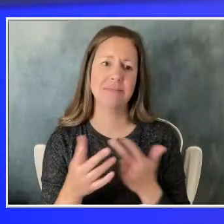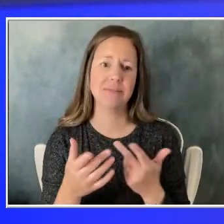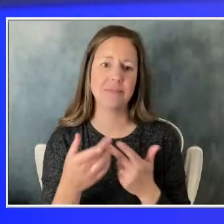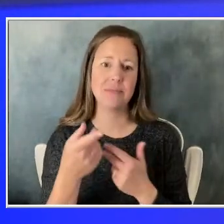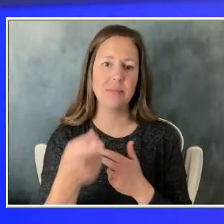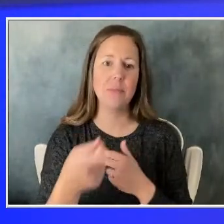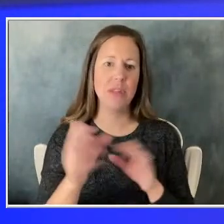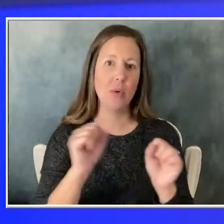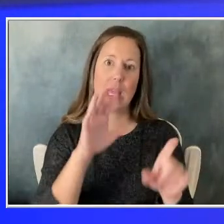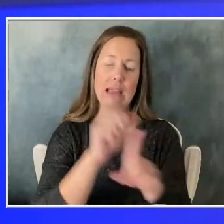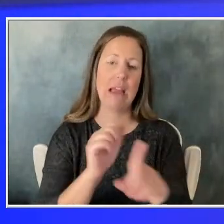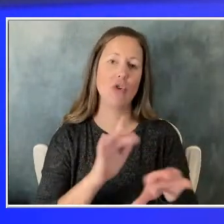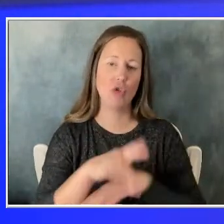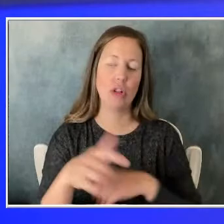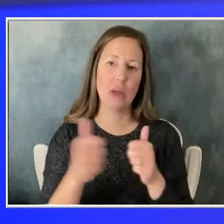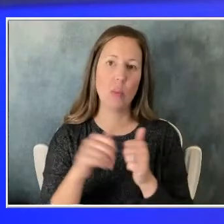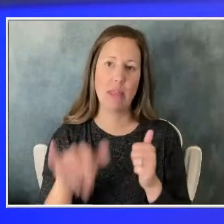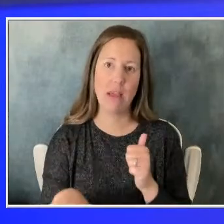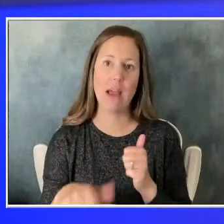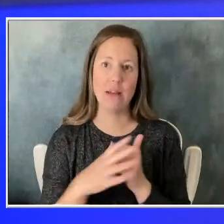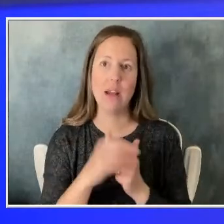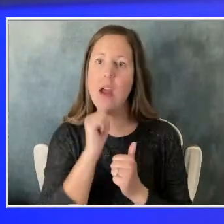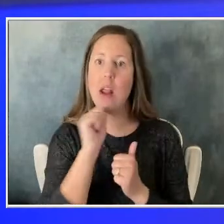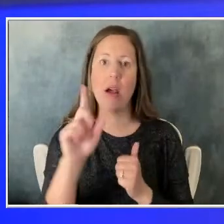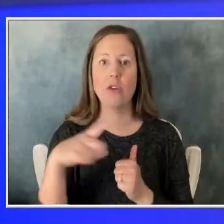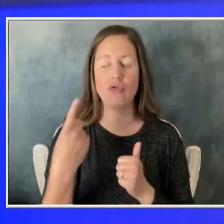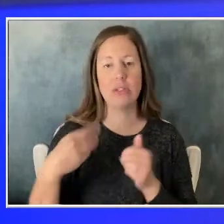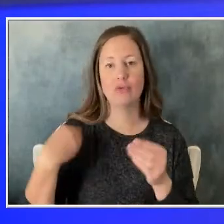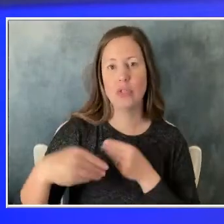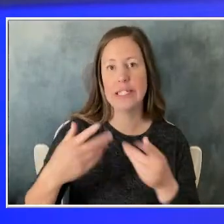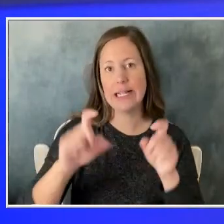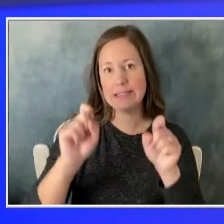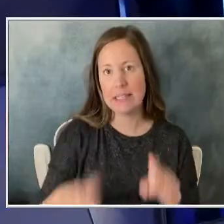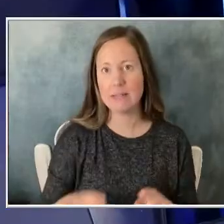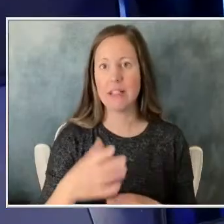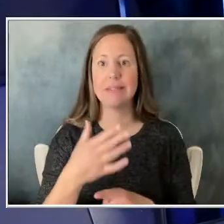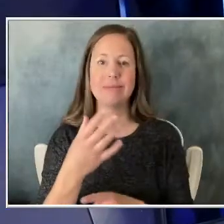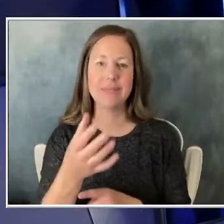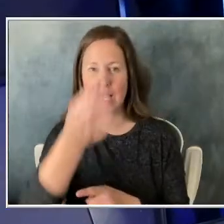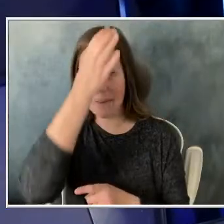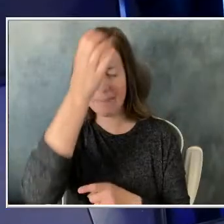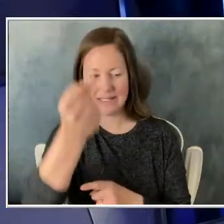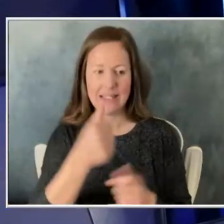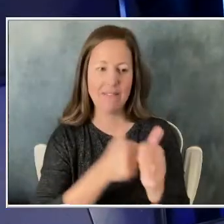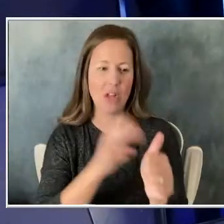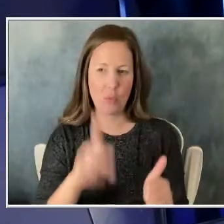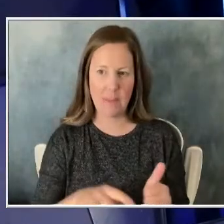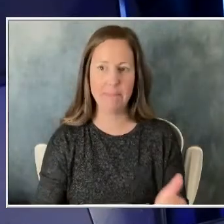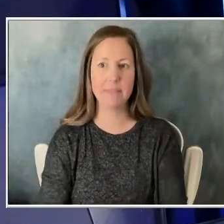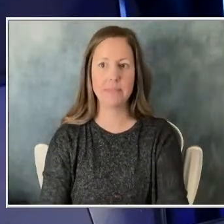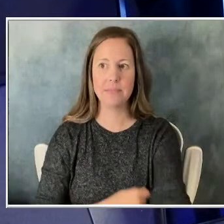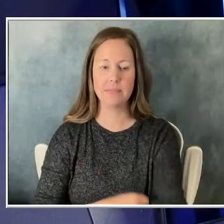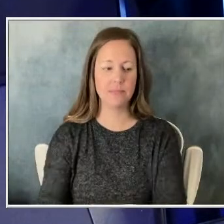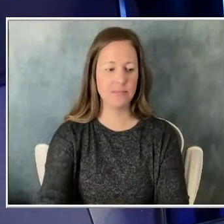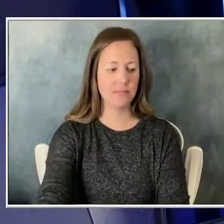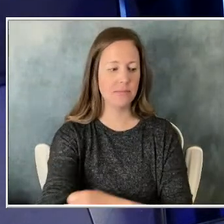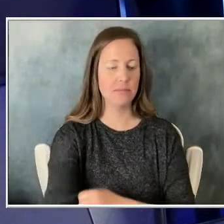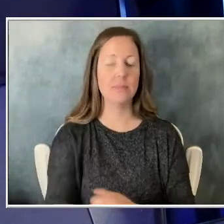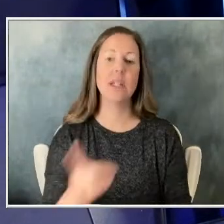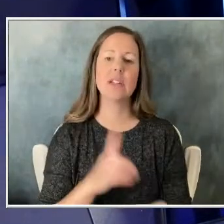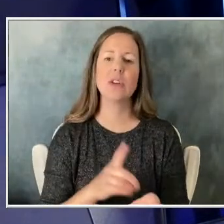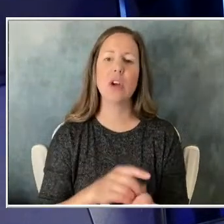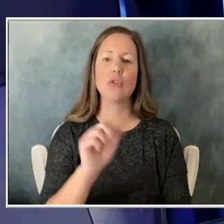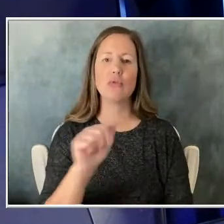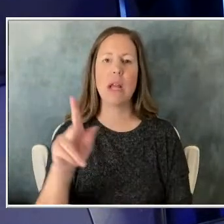early, besides genetic testing, common sense, and a follow-up. Couple more questions. Dr. Alcaz-Pools, and